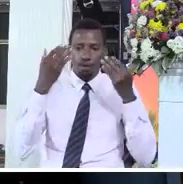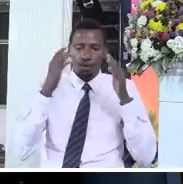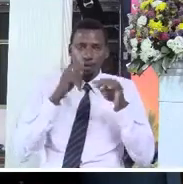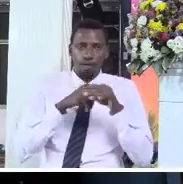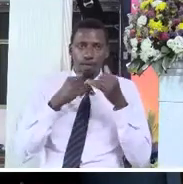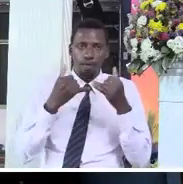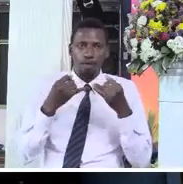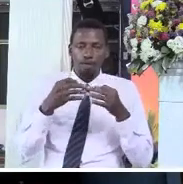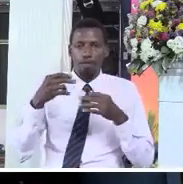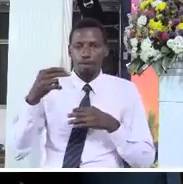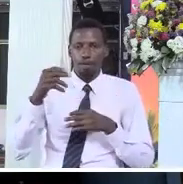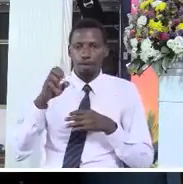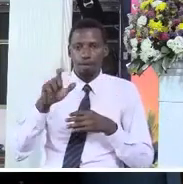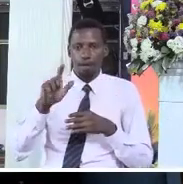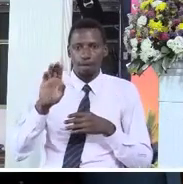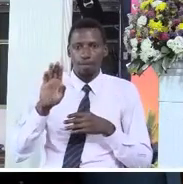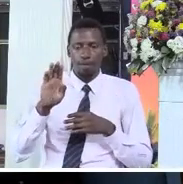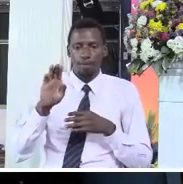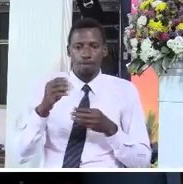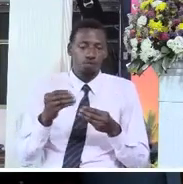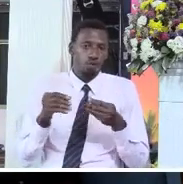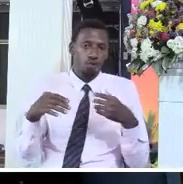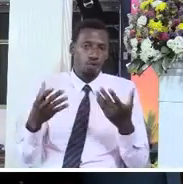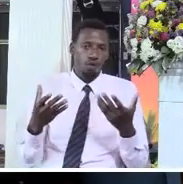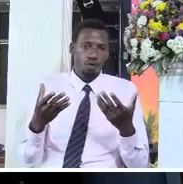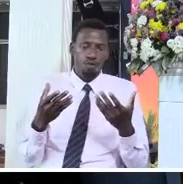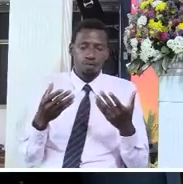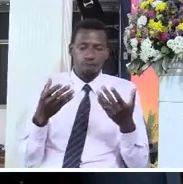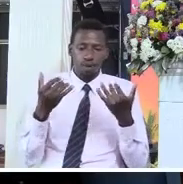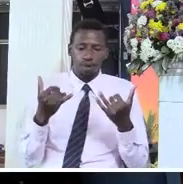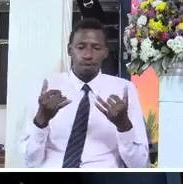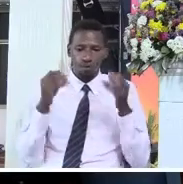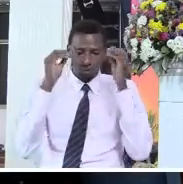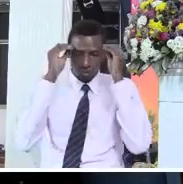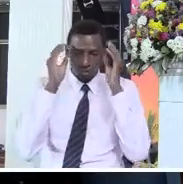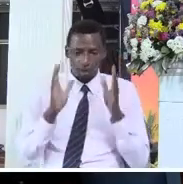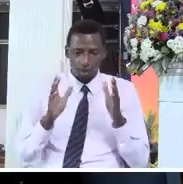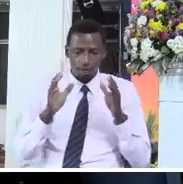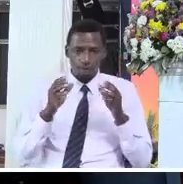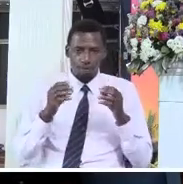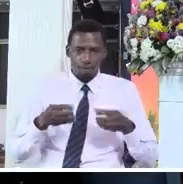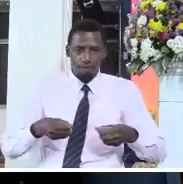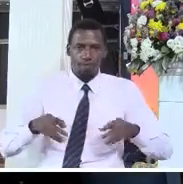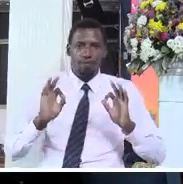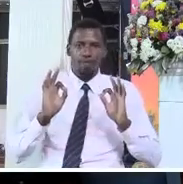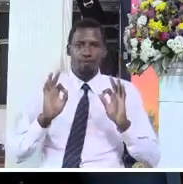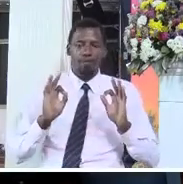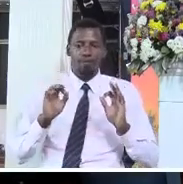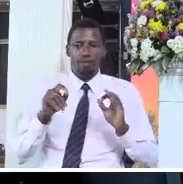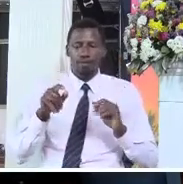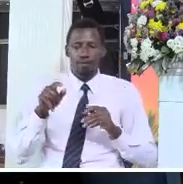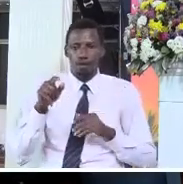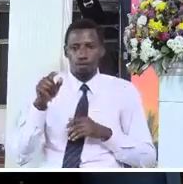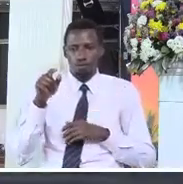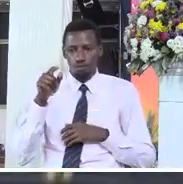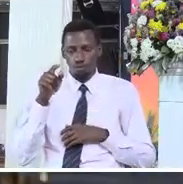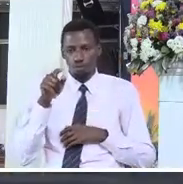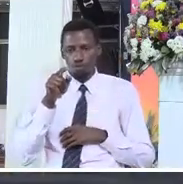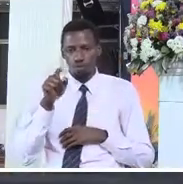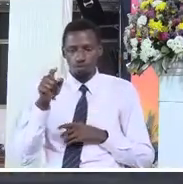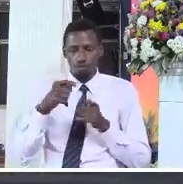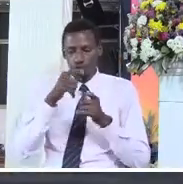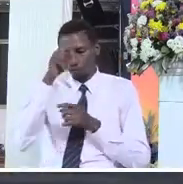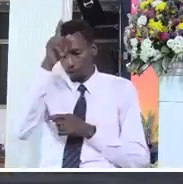student, students are perpetually broke. So you have come from the rural, you meet the elites from those who went